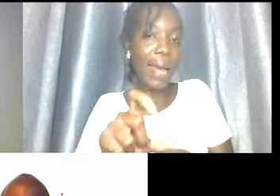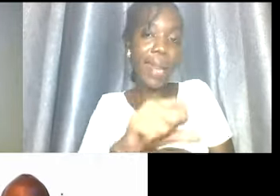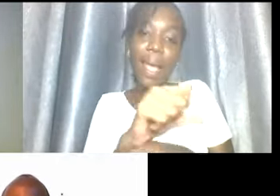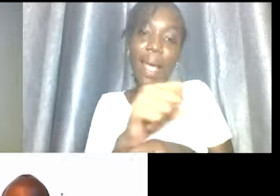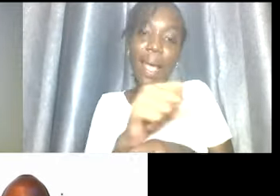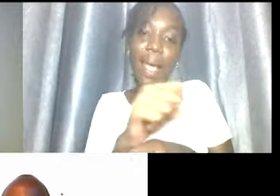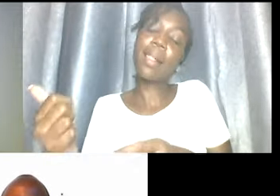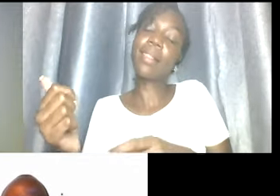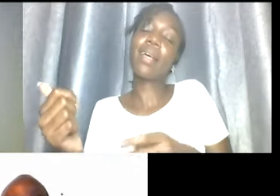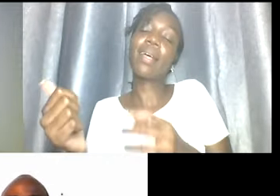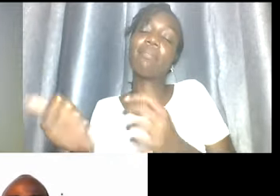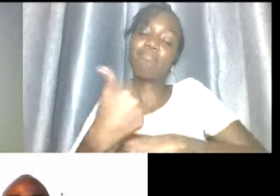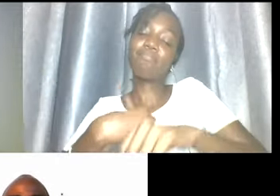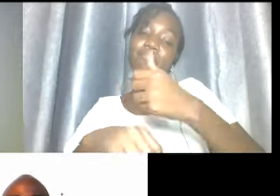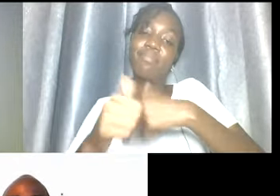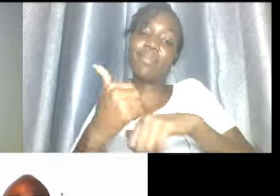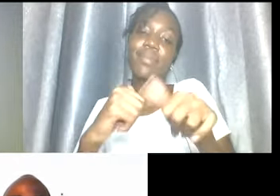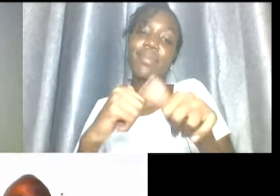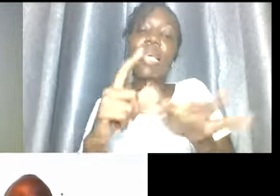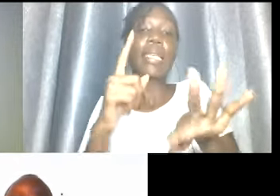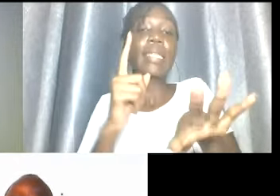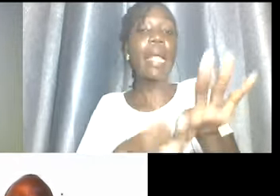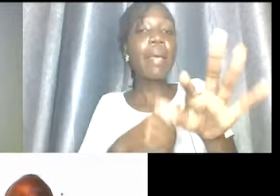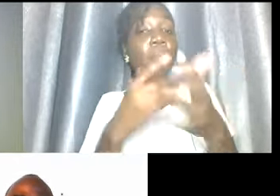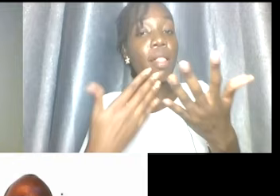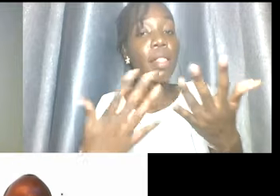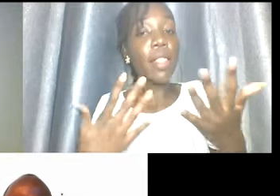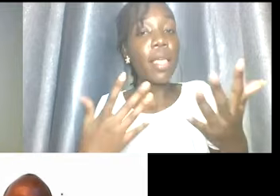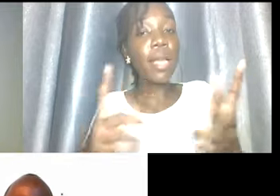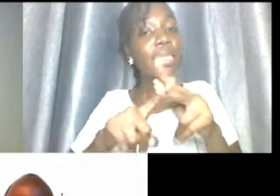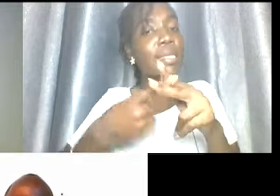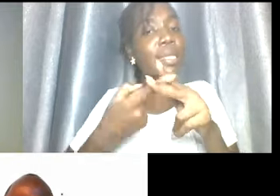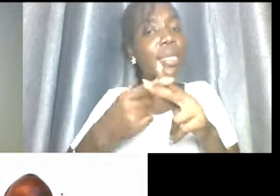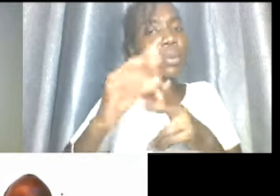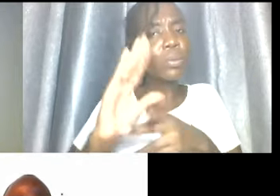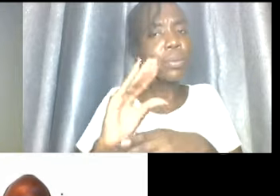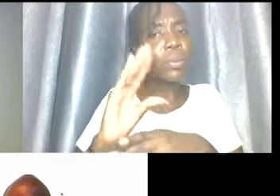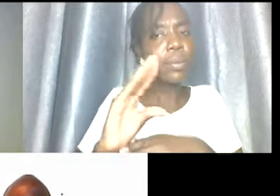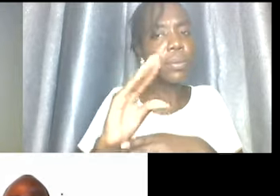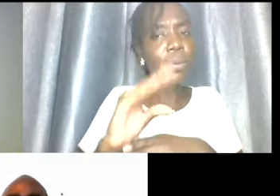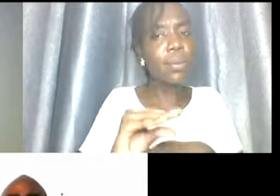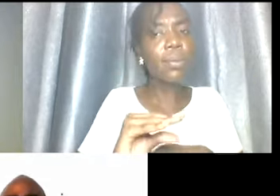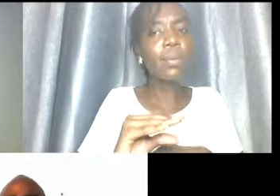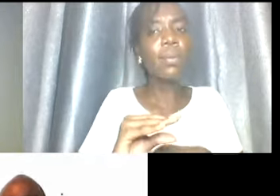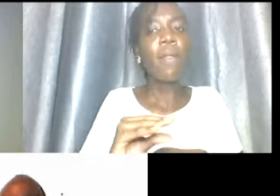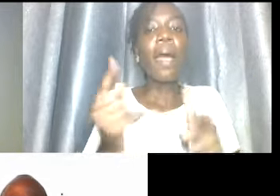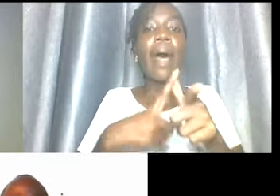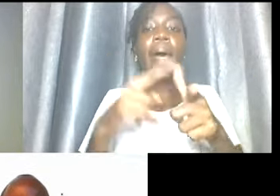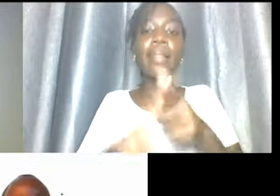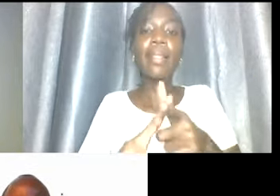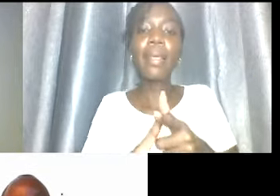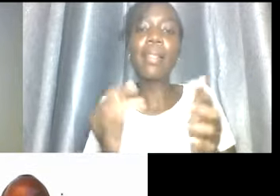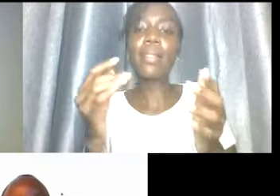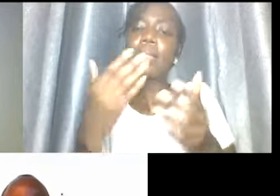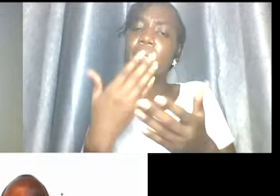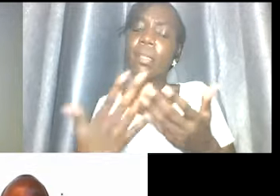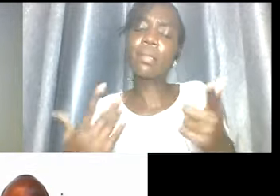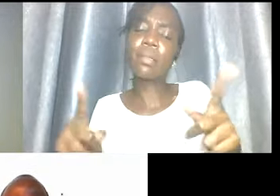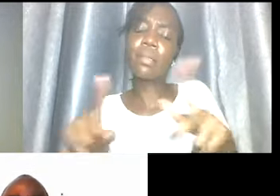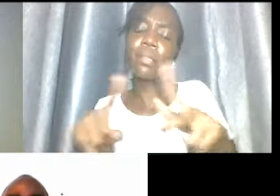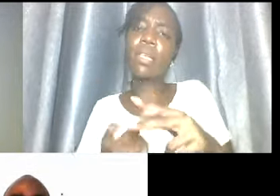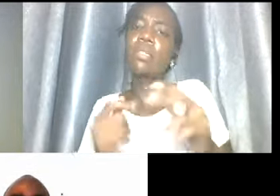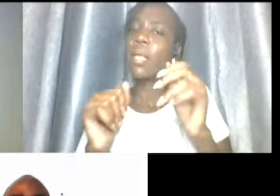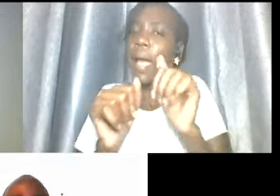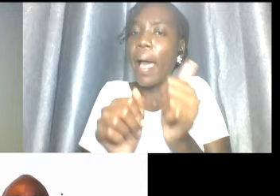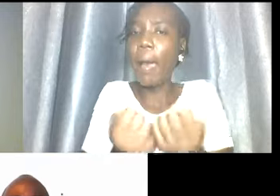well. When things start to go downward and layoffs start to happen,